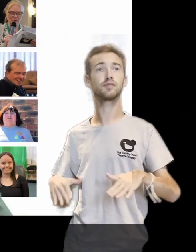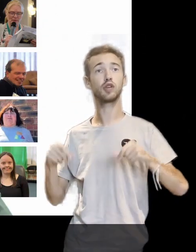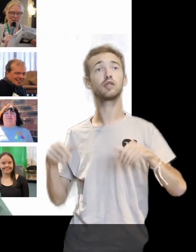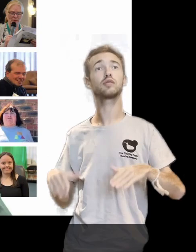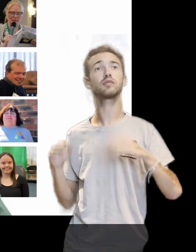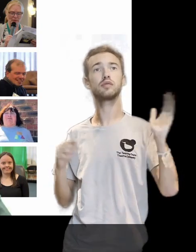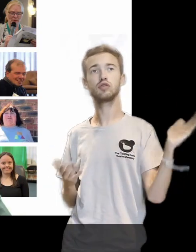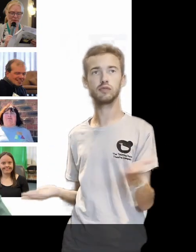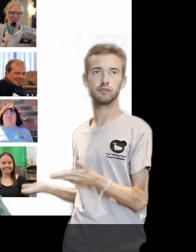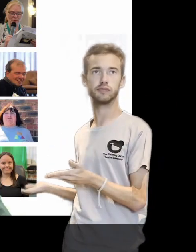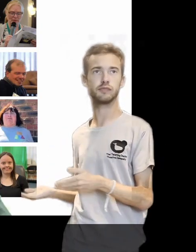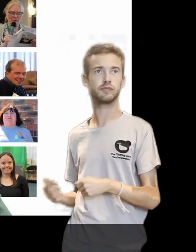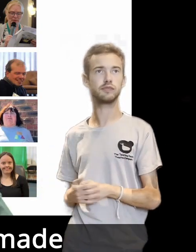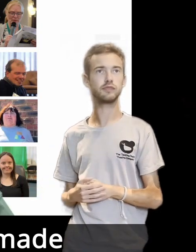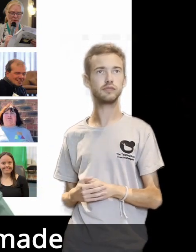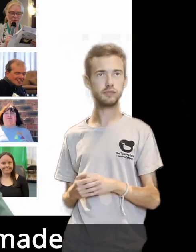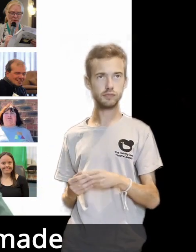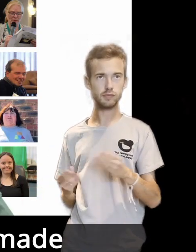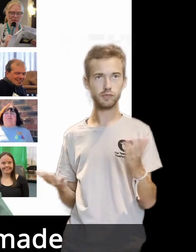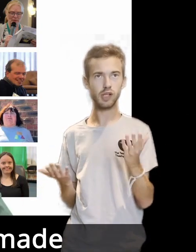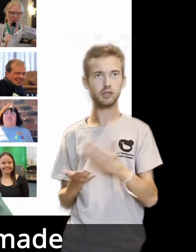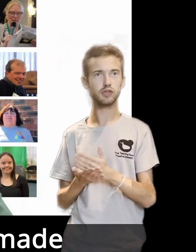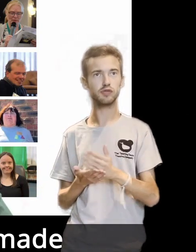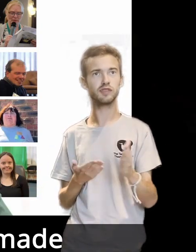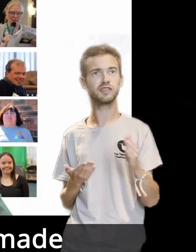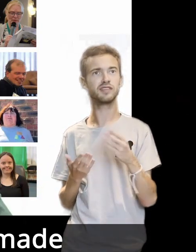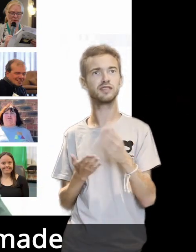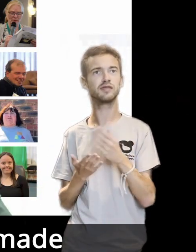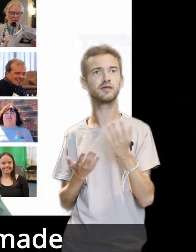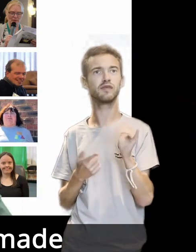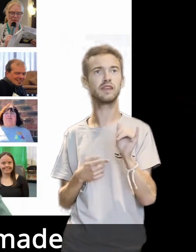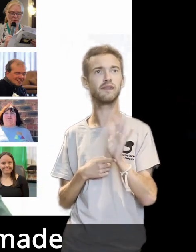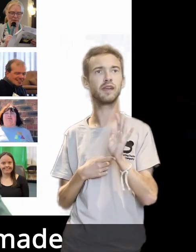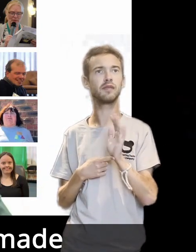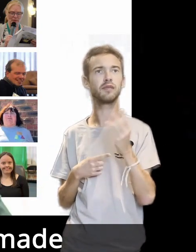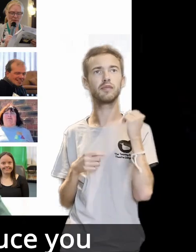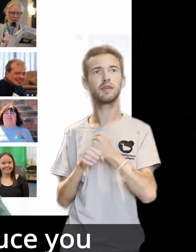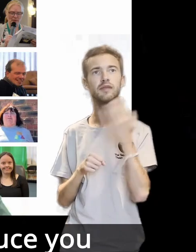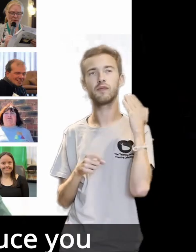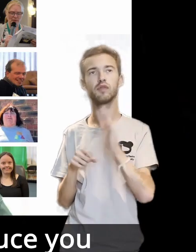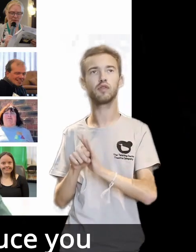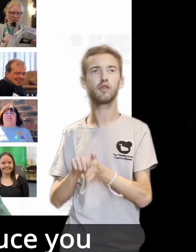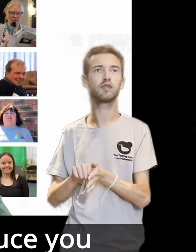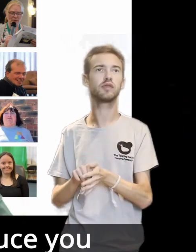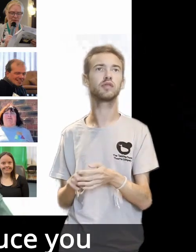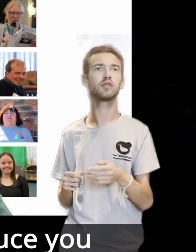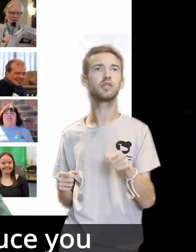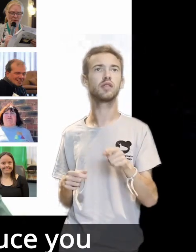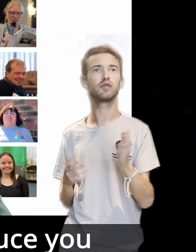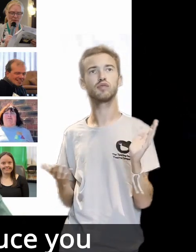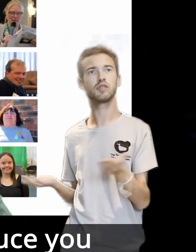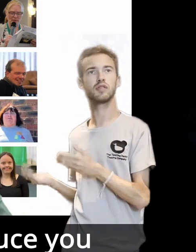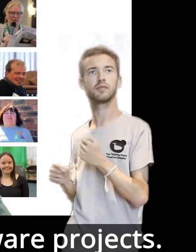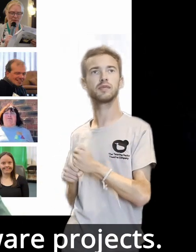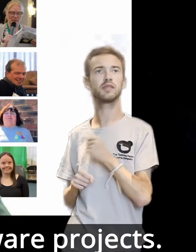To start our presentation, we want to share a short film just made before the pandemic. This